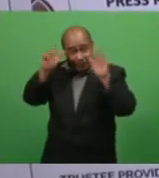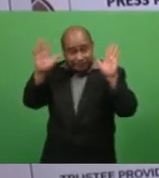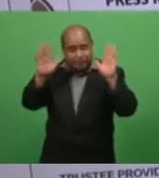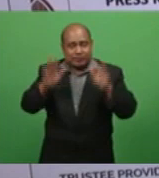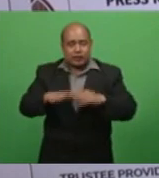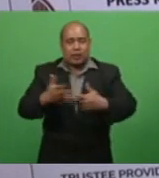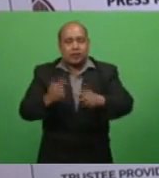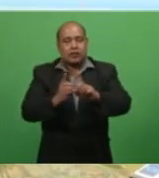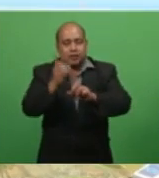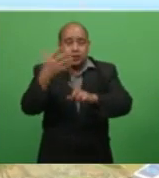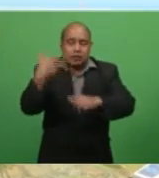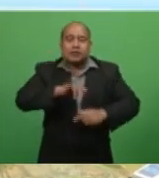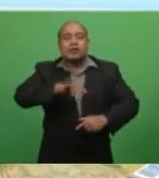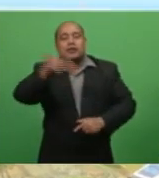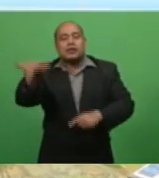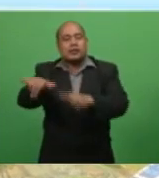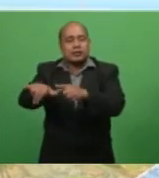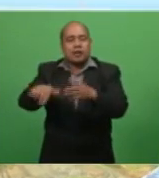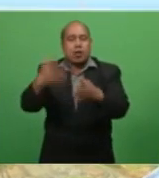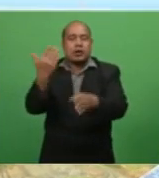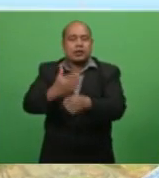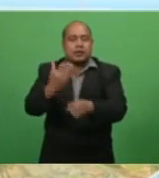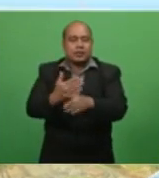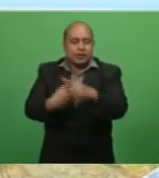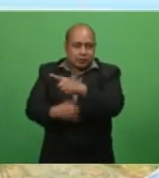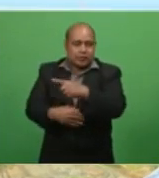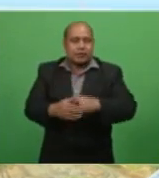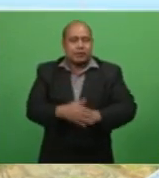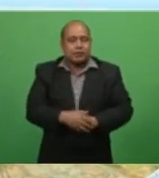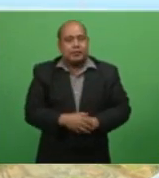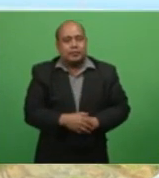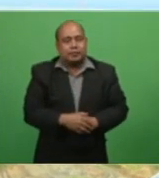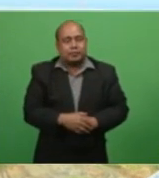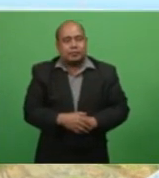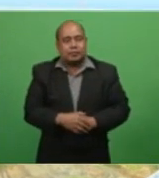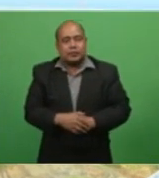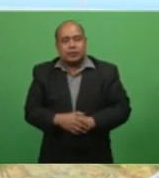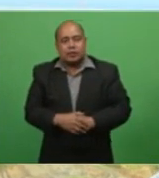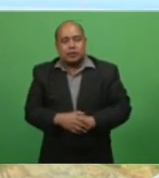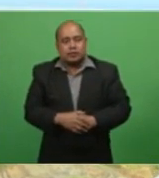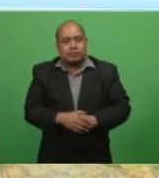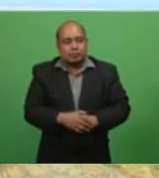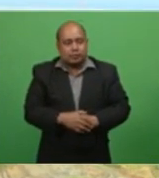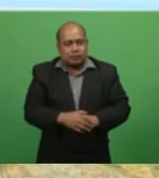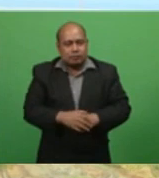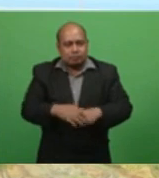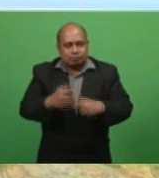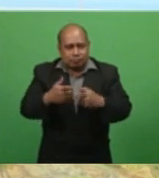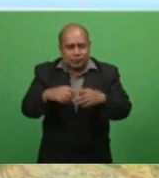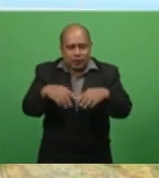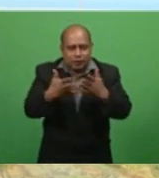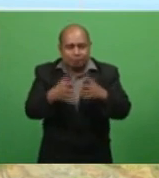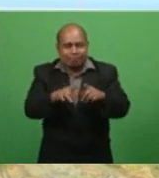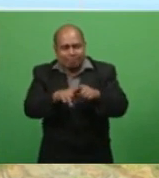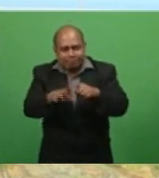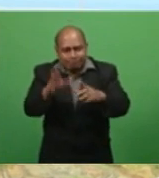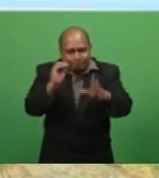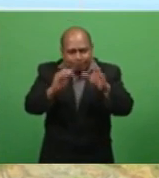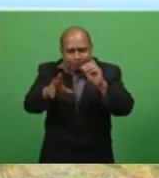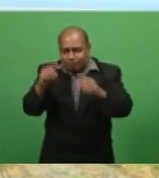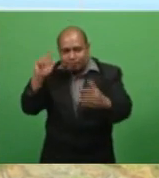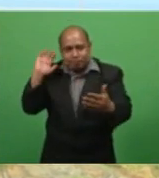in the banking sector. From the lessons learned in rugby and also in the streets and the struggles, I've been